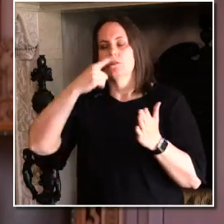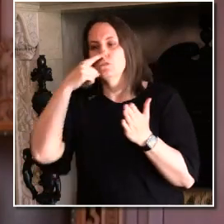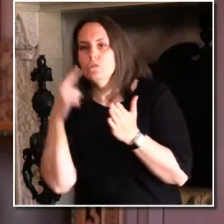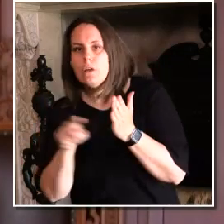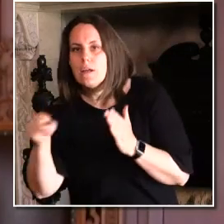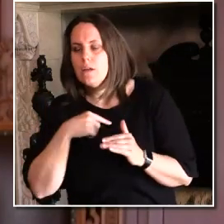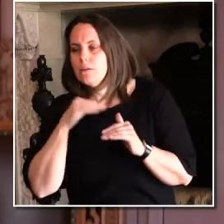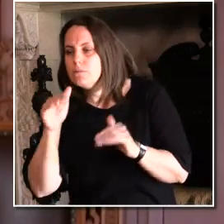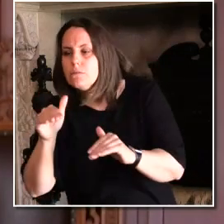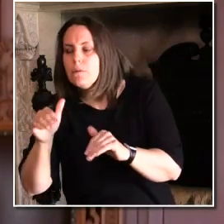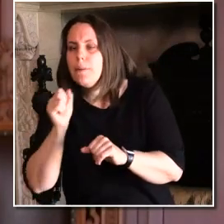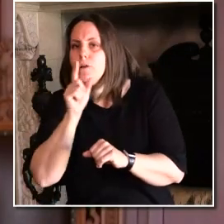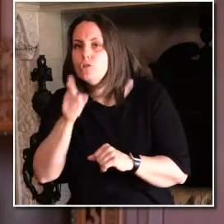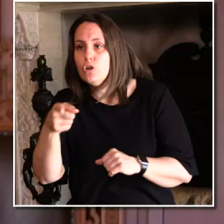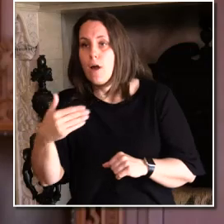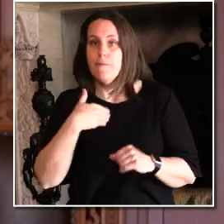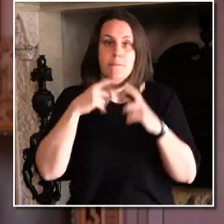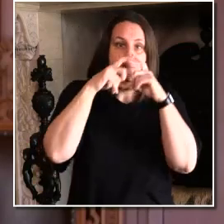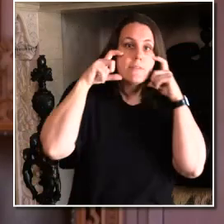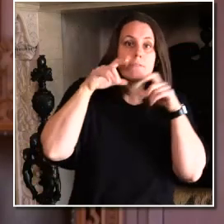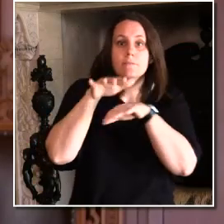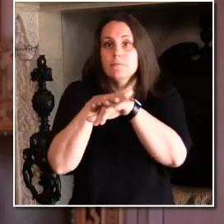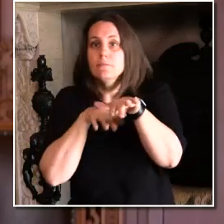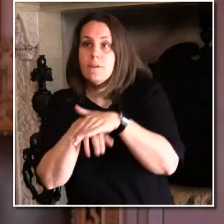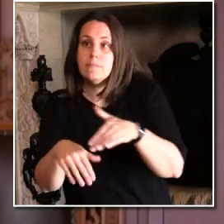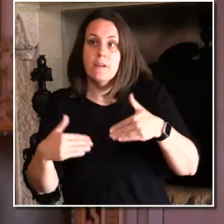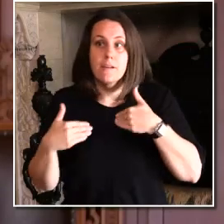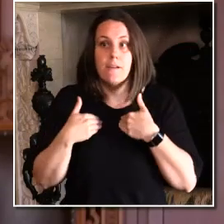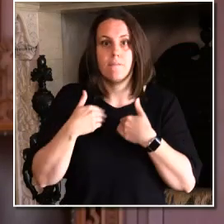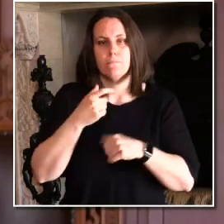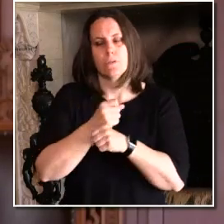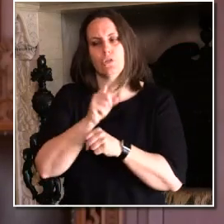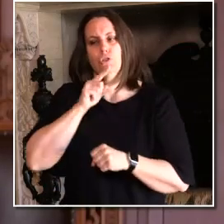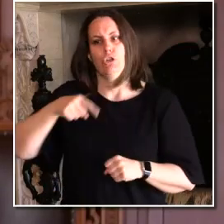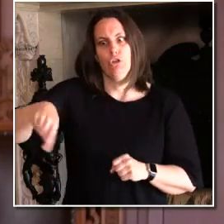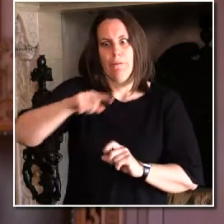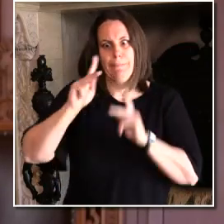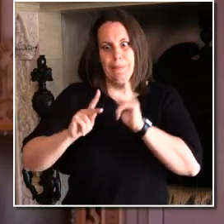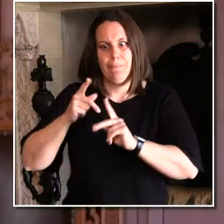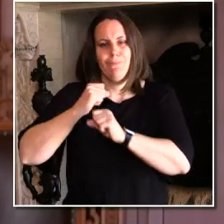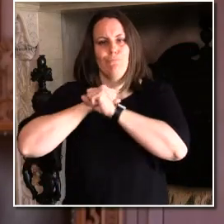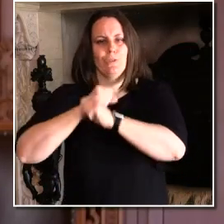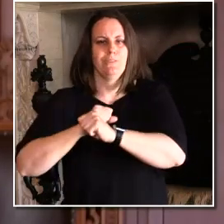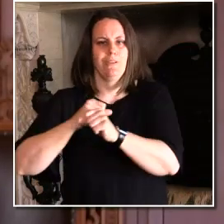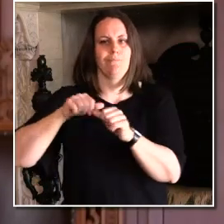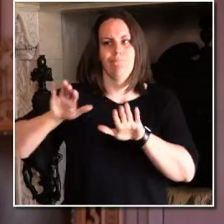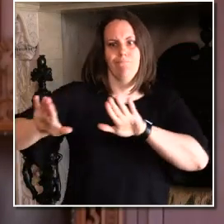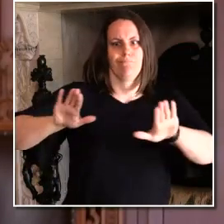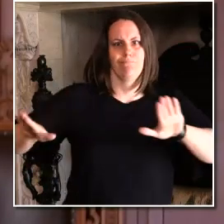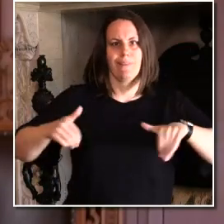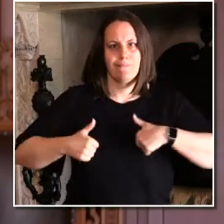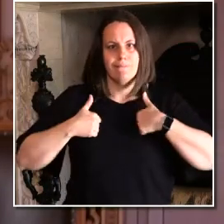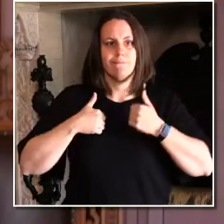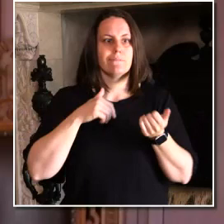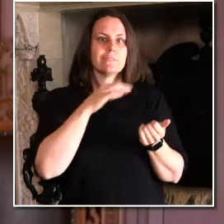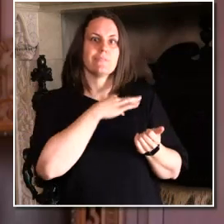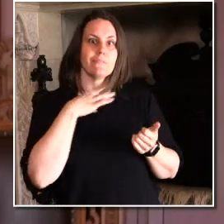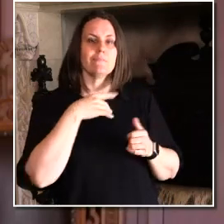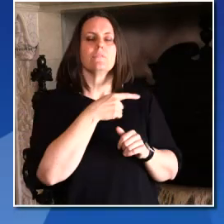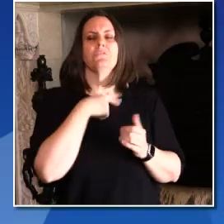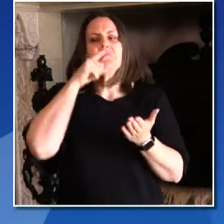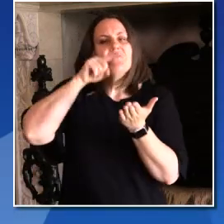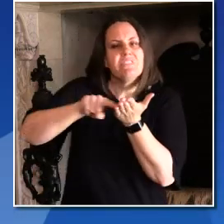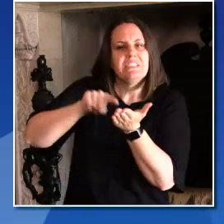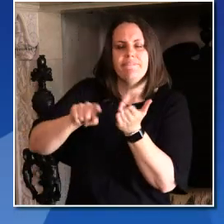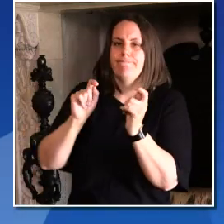are in place, because we want to protect that vulnerable population and want to, start that process as soon as possible. And you